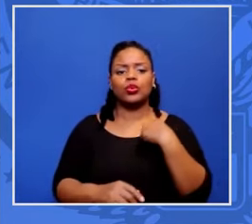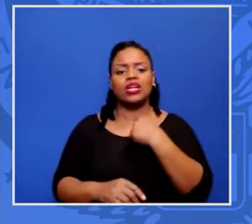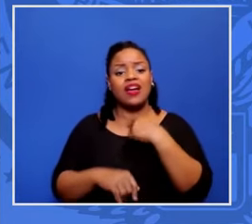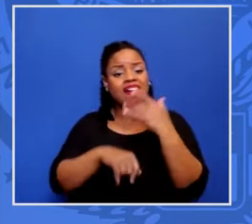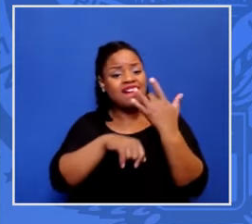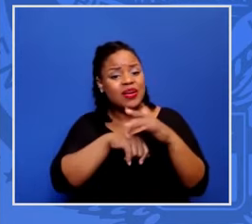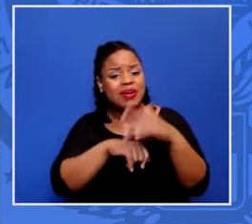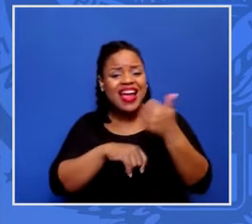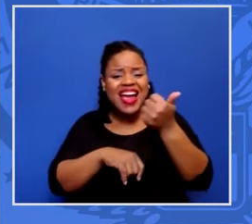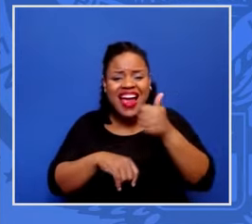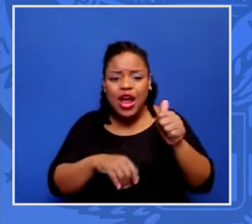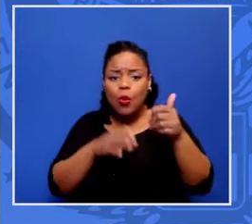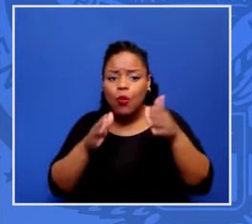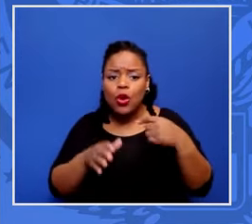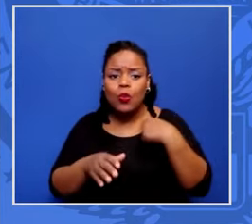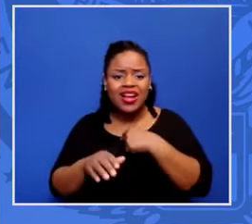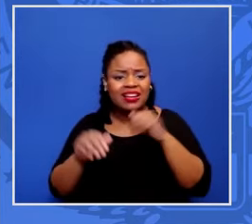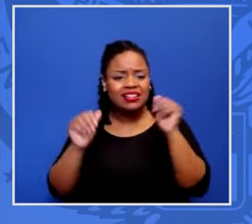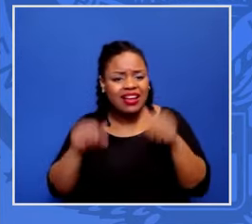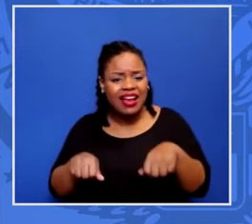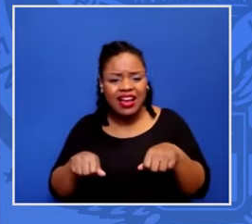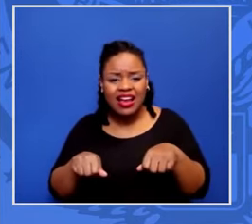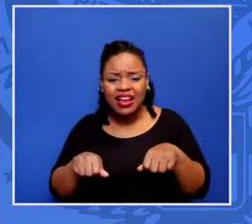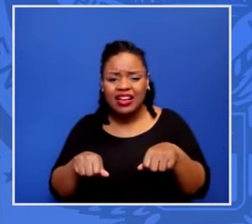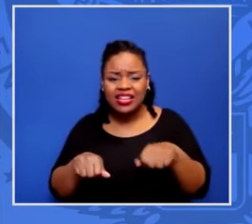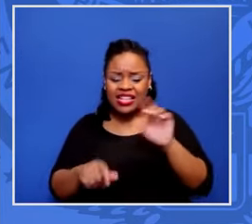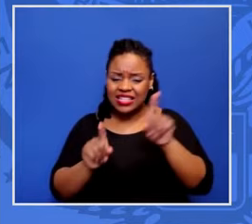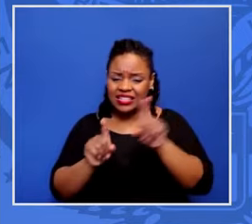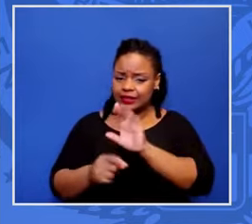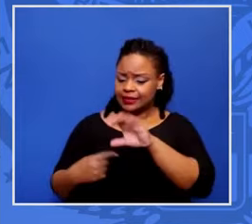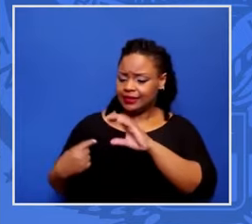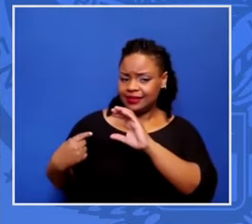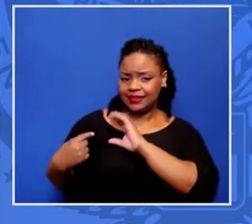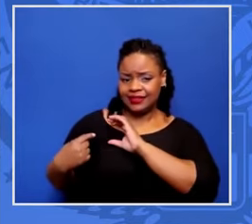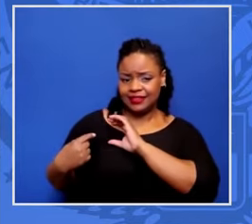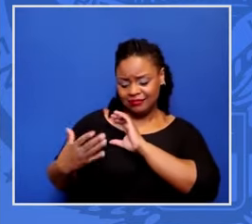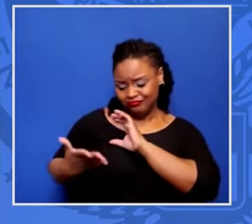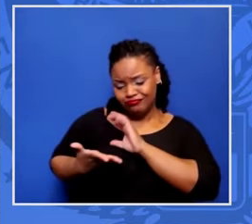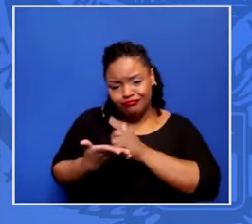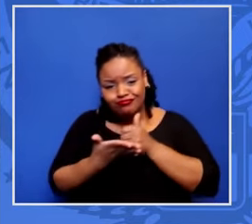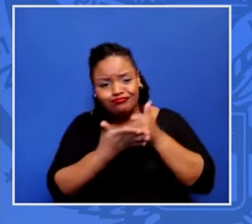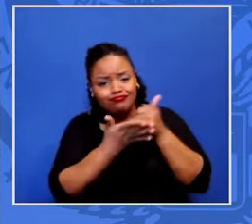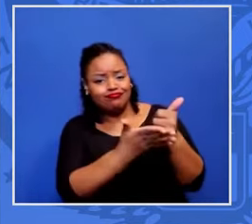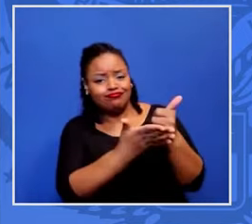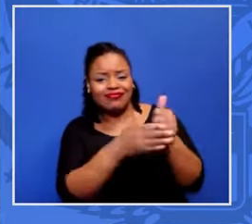help you guide our country forward. We wish you Godspeed.